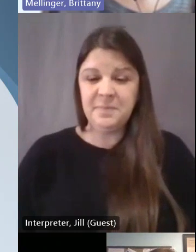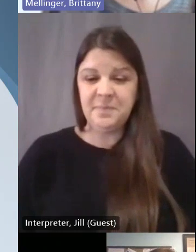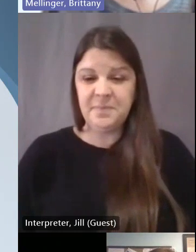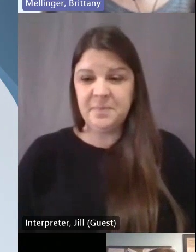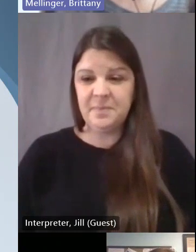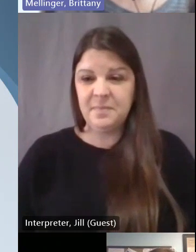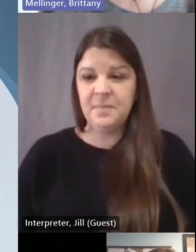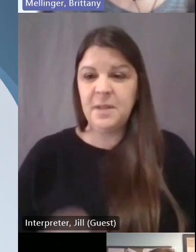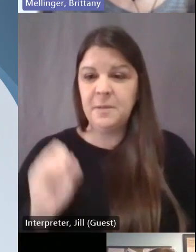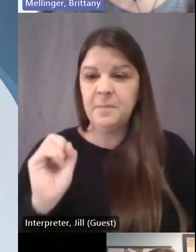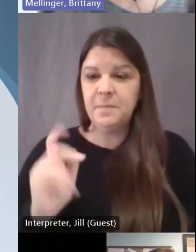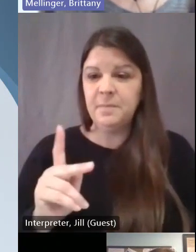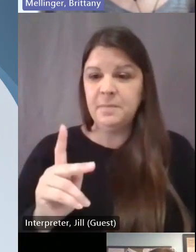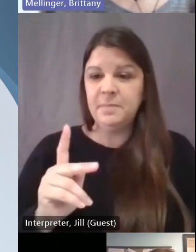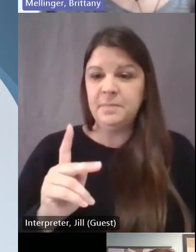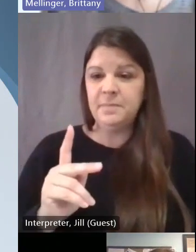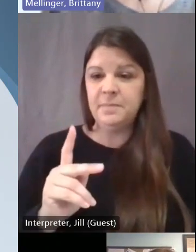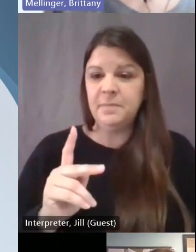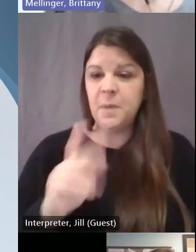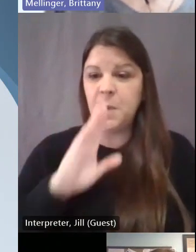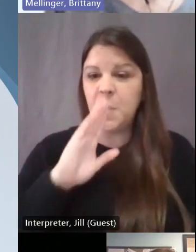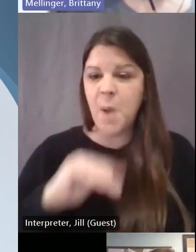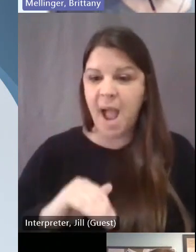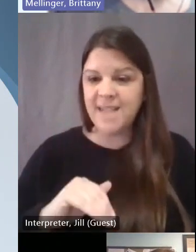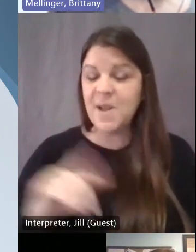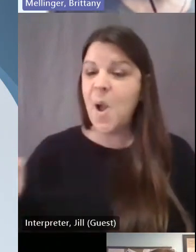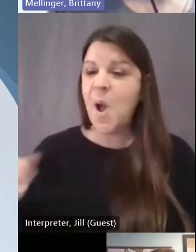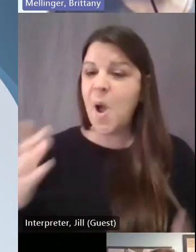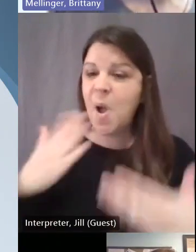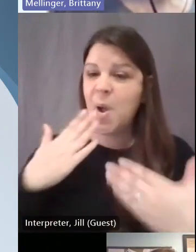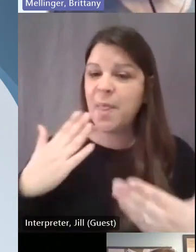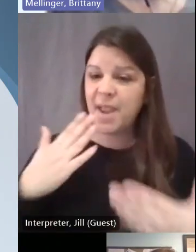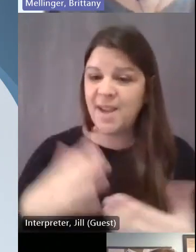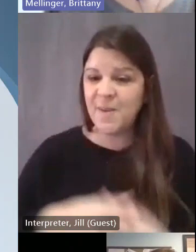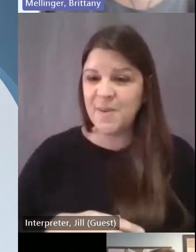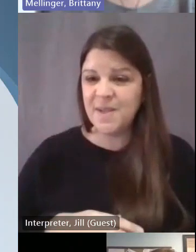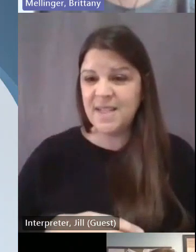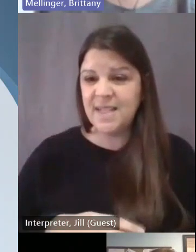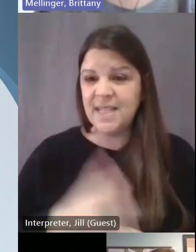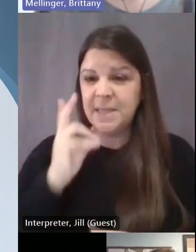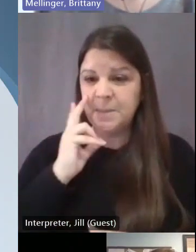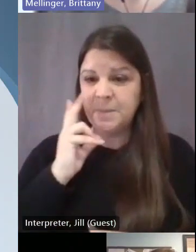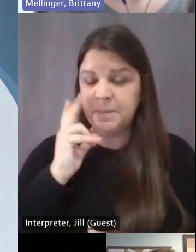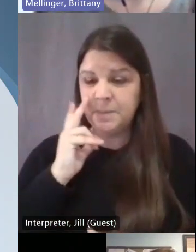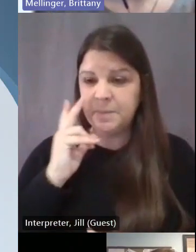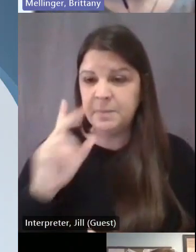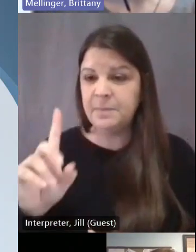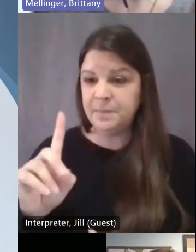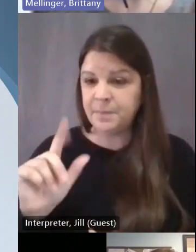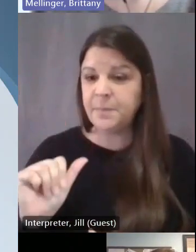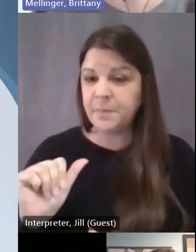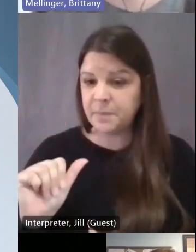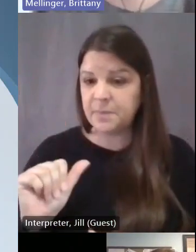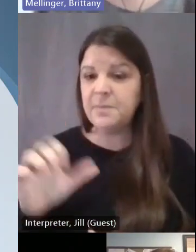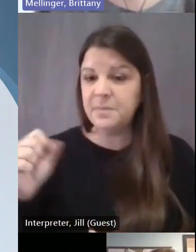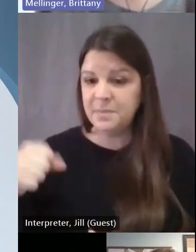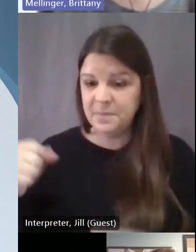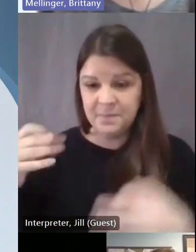All right, we've got a quiet crowd, and thank you so much. Let's see, disability,